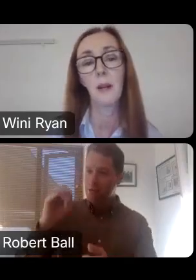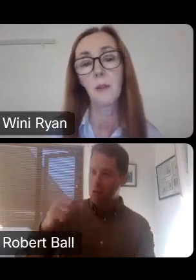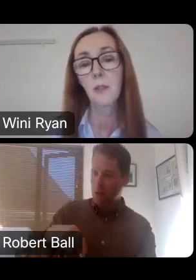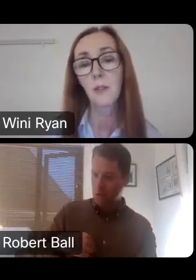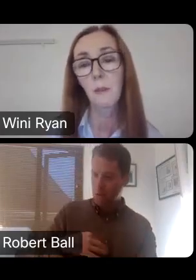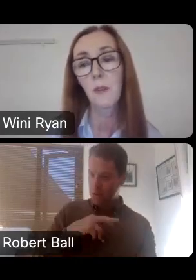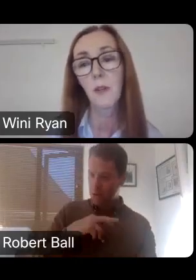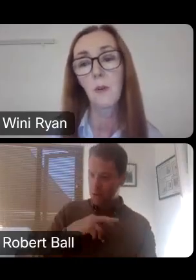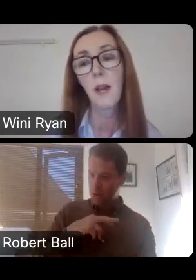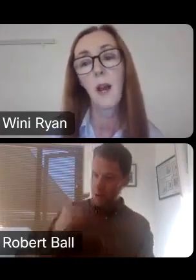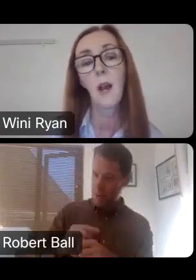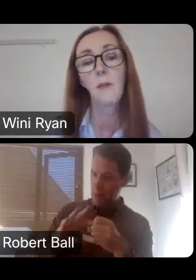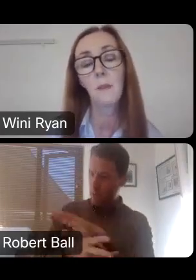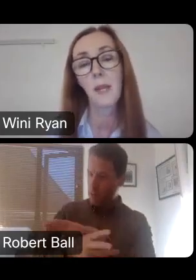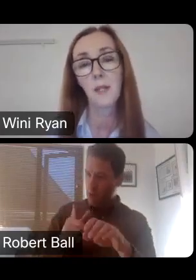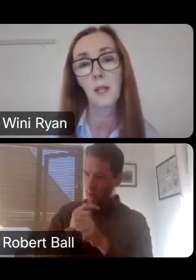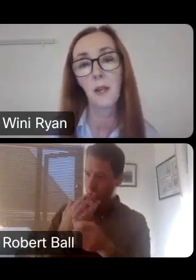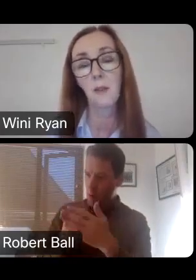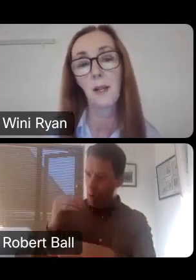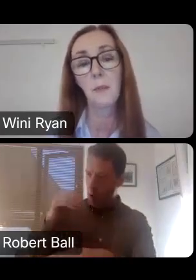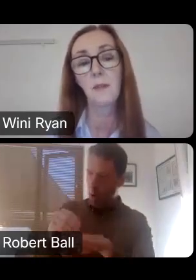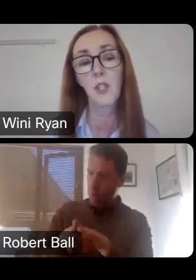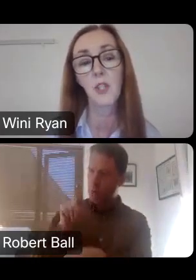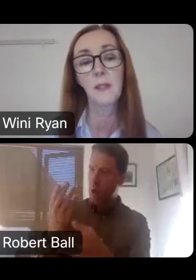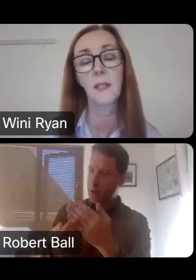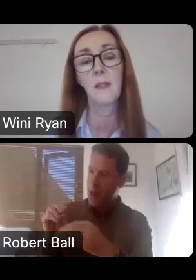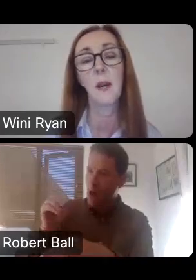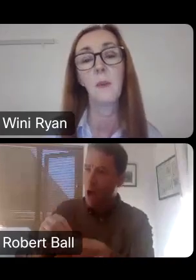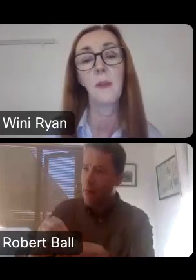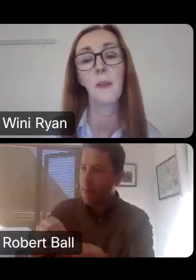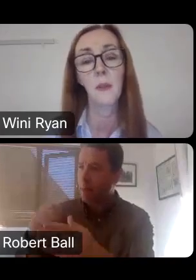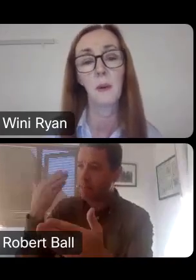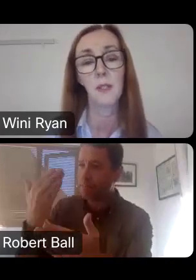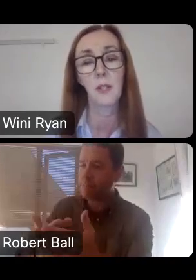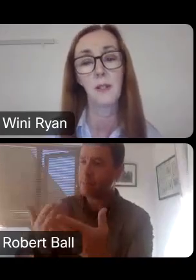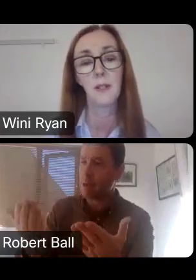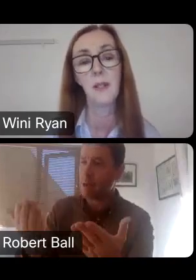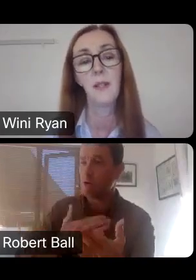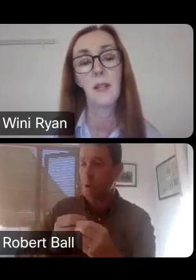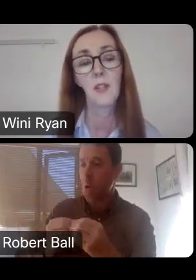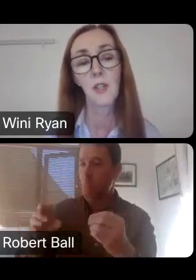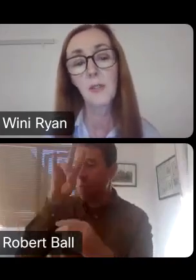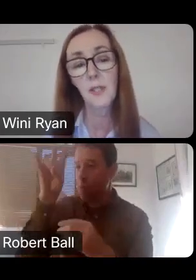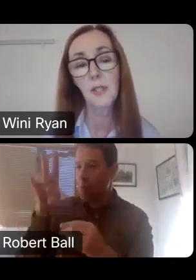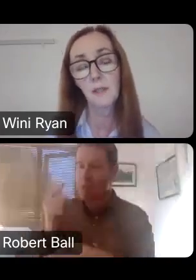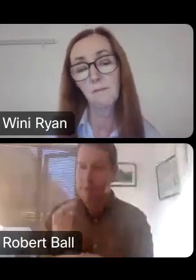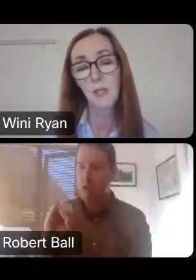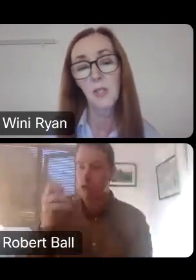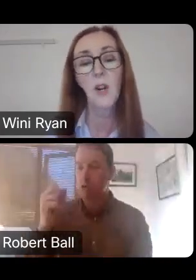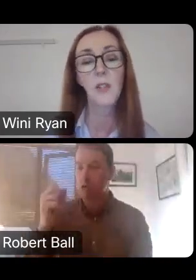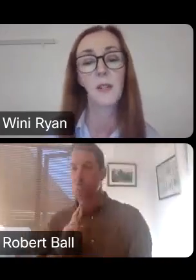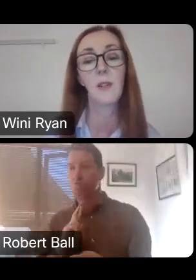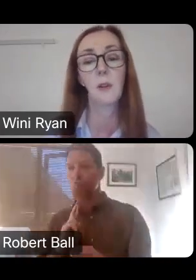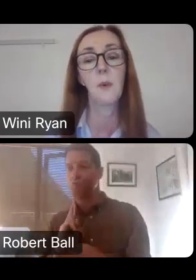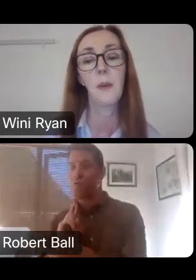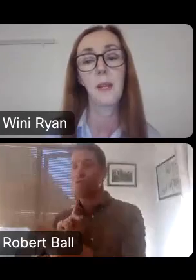about how it's going with you. How have you been getting on? So a little bit of agenda setting there with an open question. And John says, it's